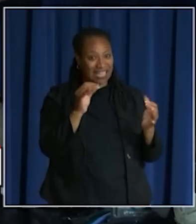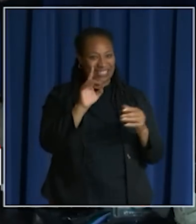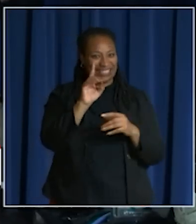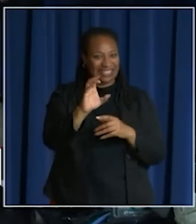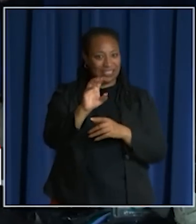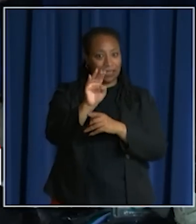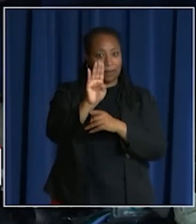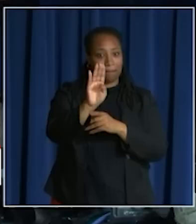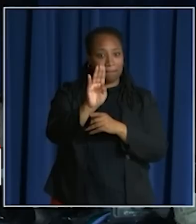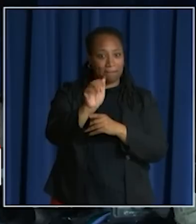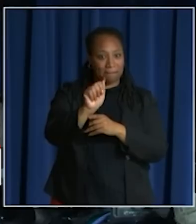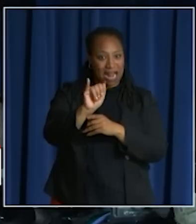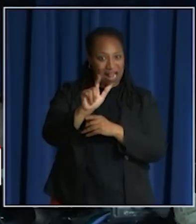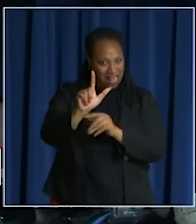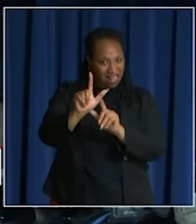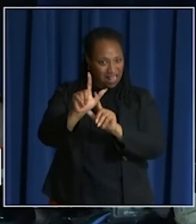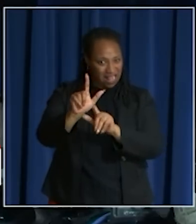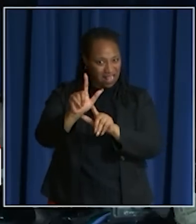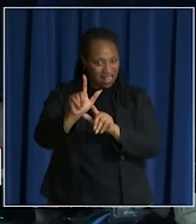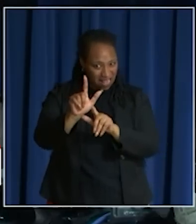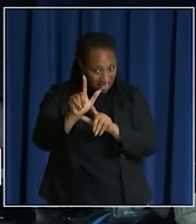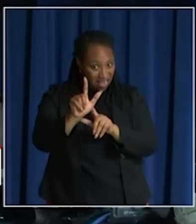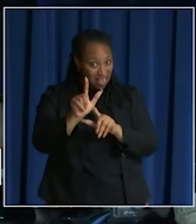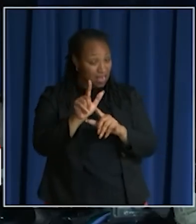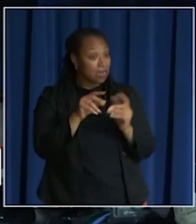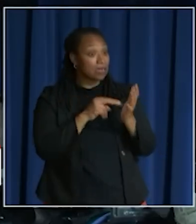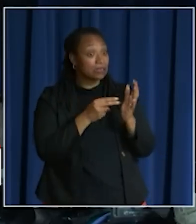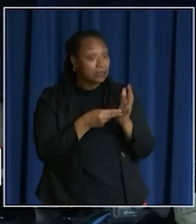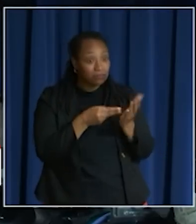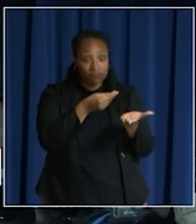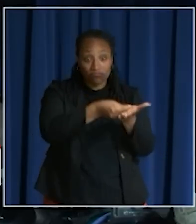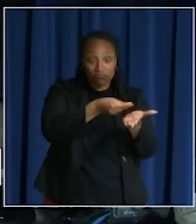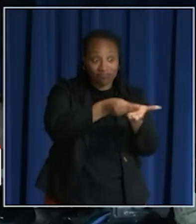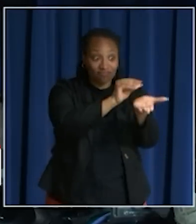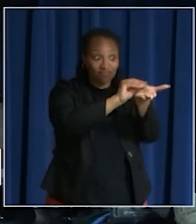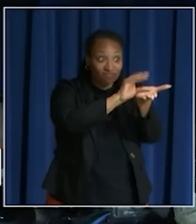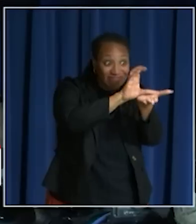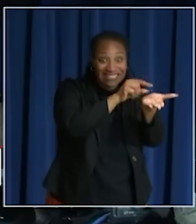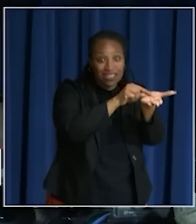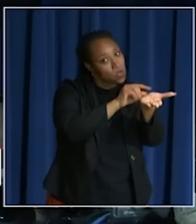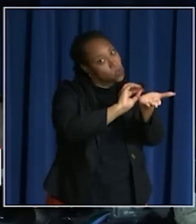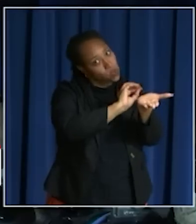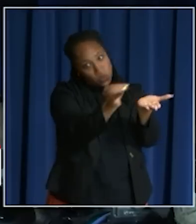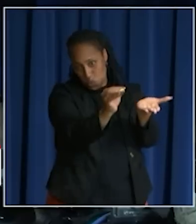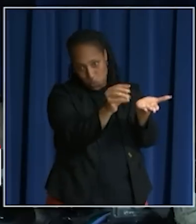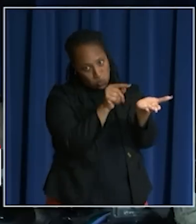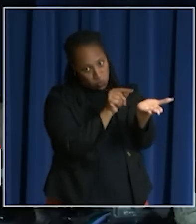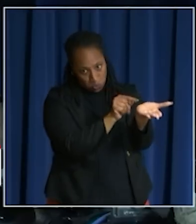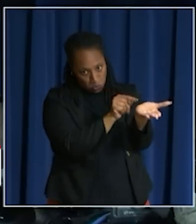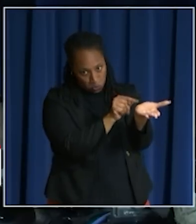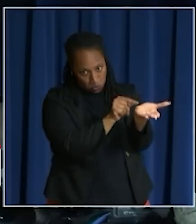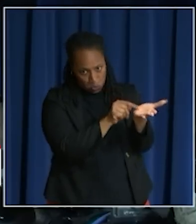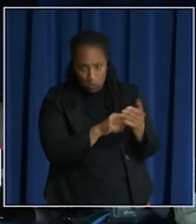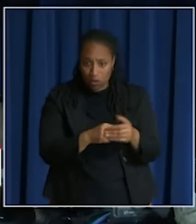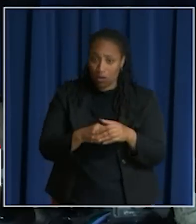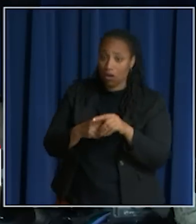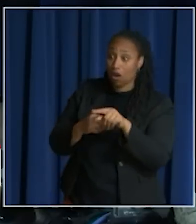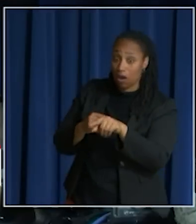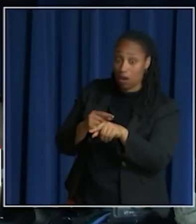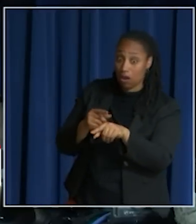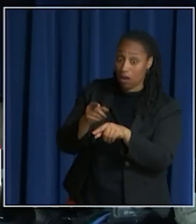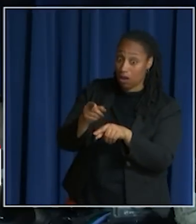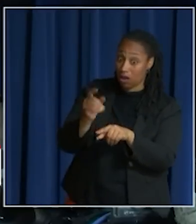system. Was that part of your discussion? It's the first time I ever heard that come up in